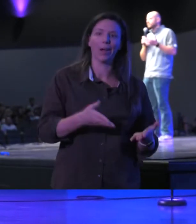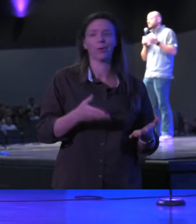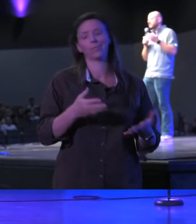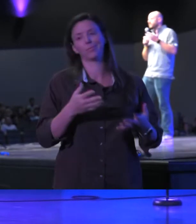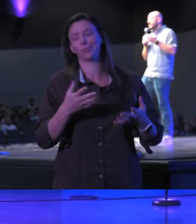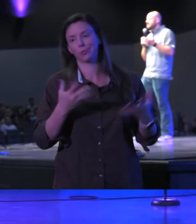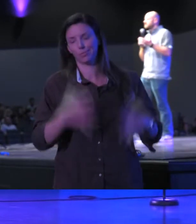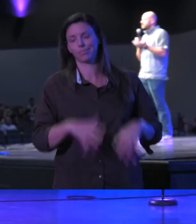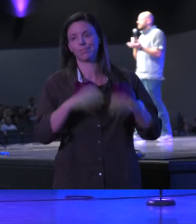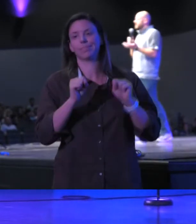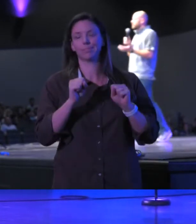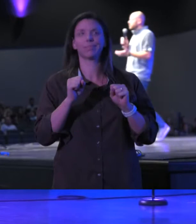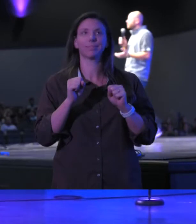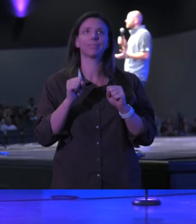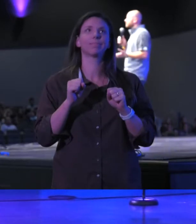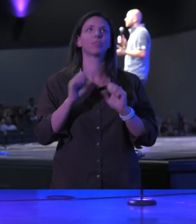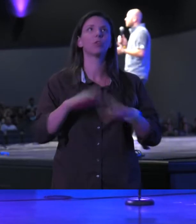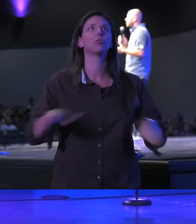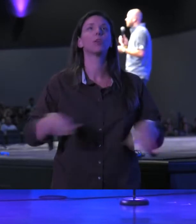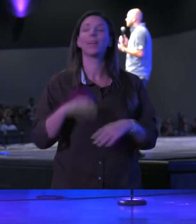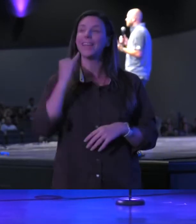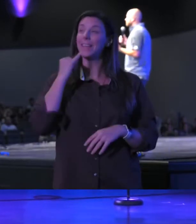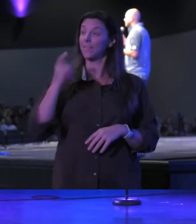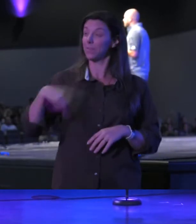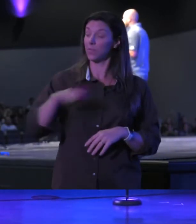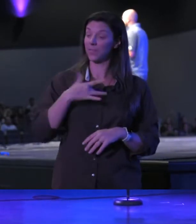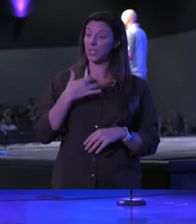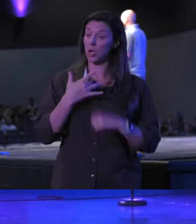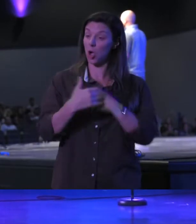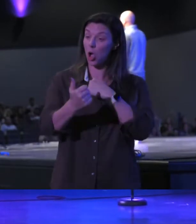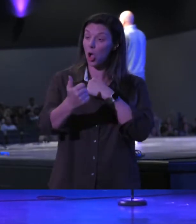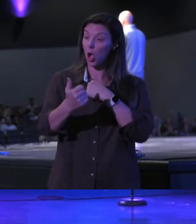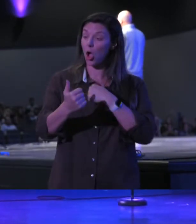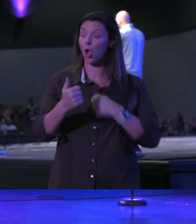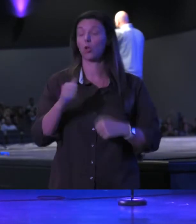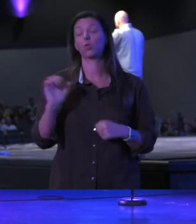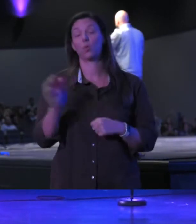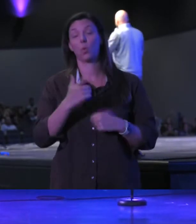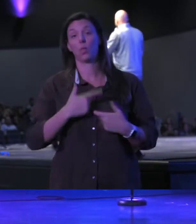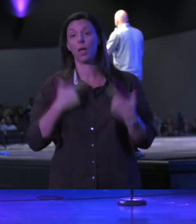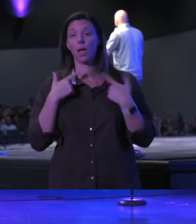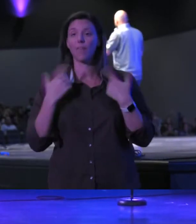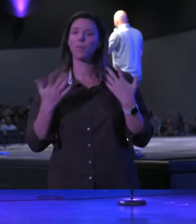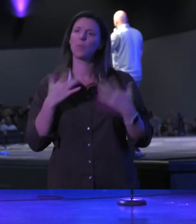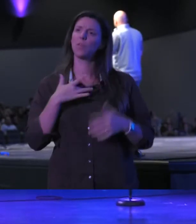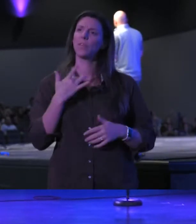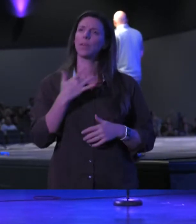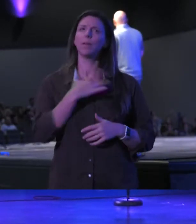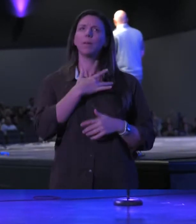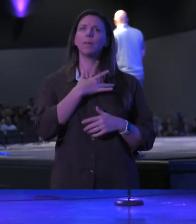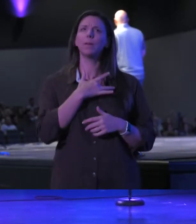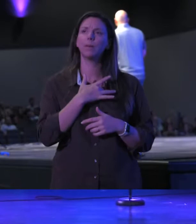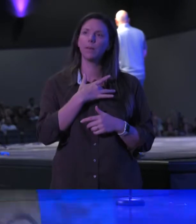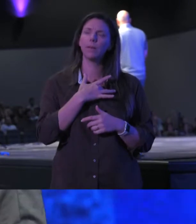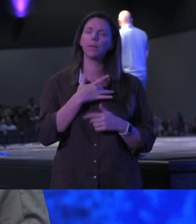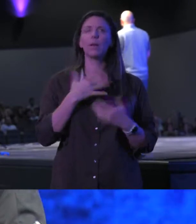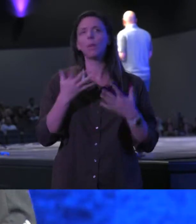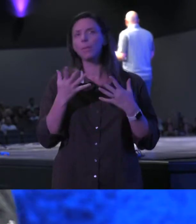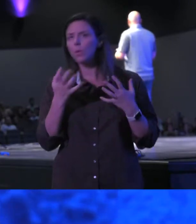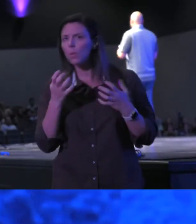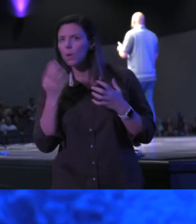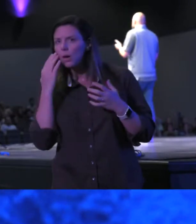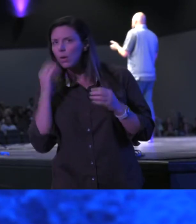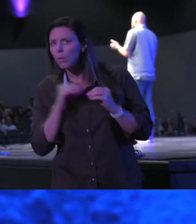so if that is something that you feel the call in your life, whether you've kind of been pricked for that and you want to find out more